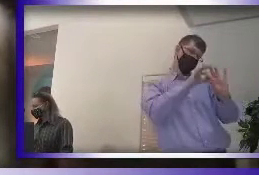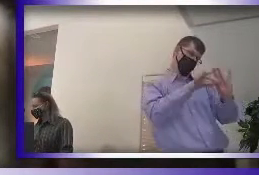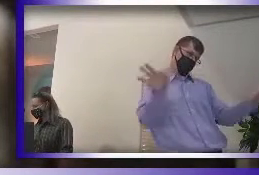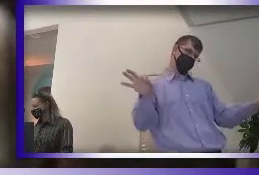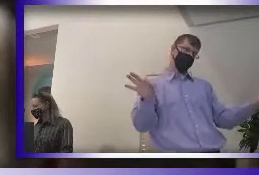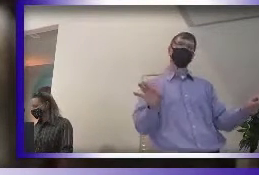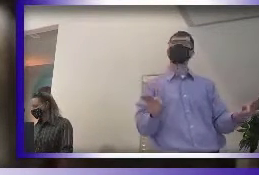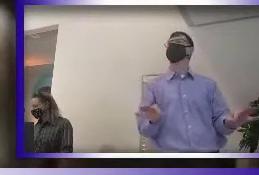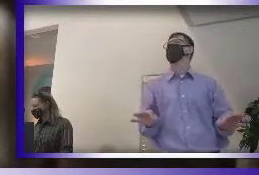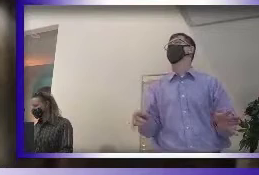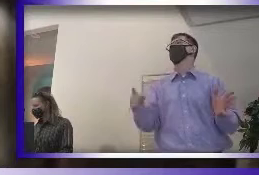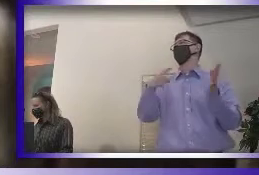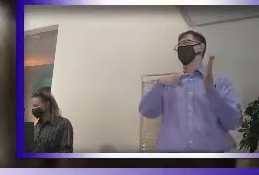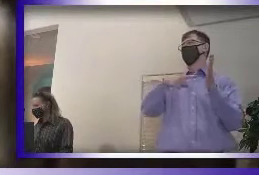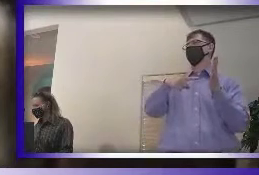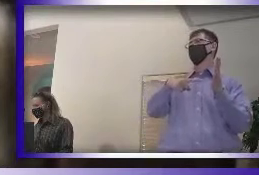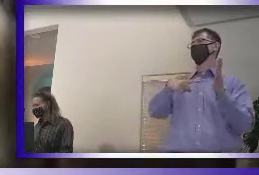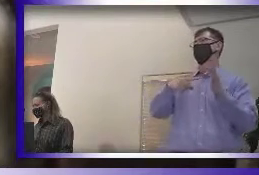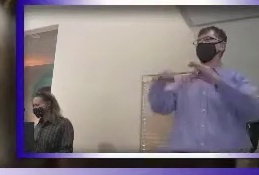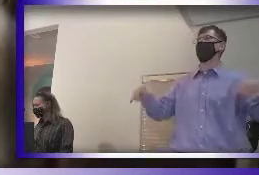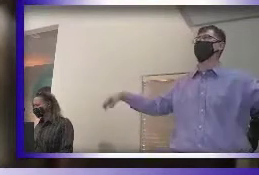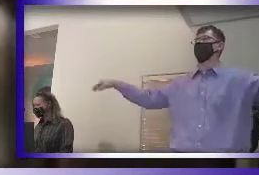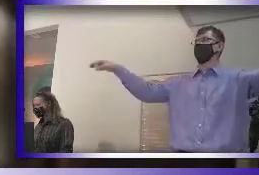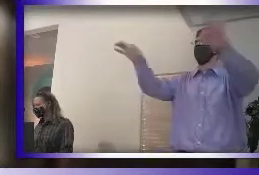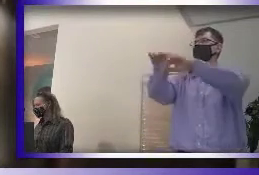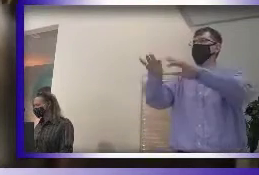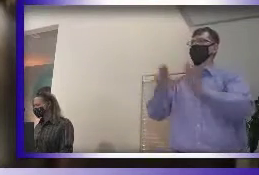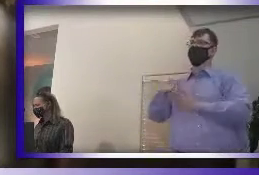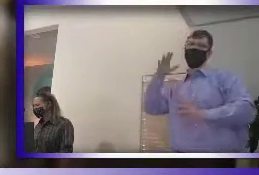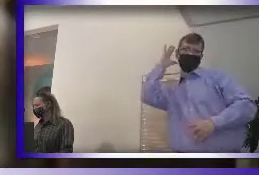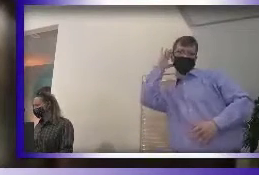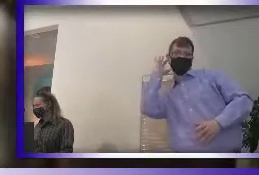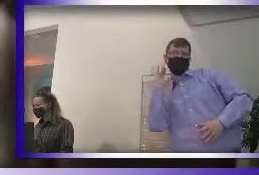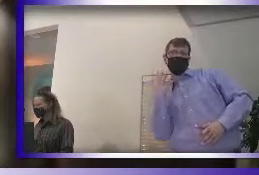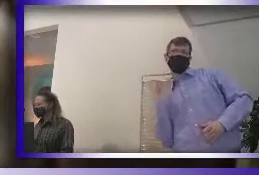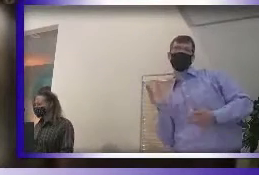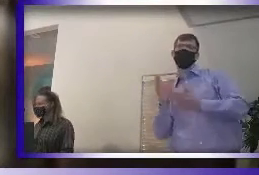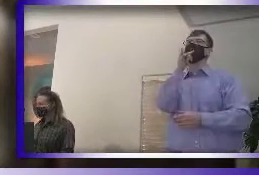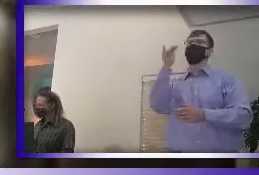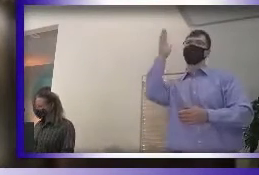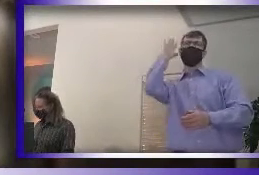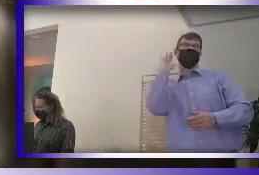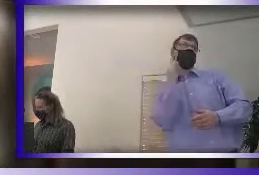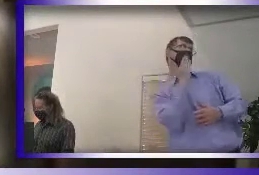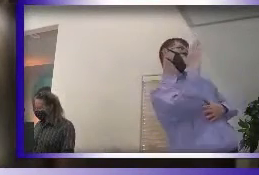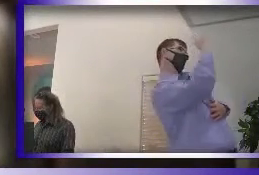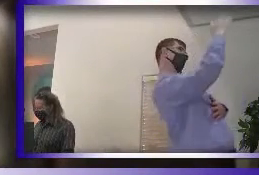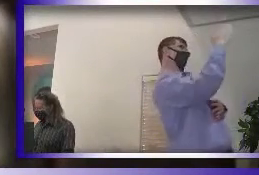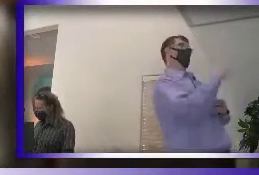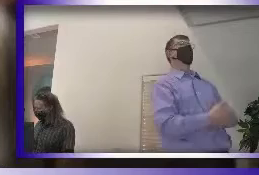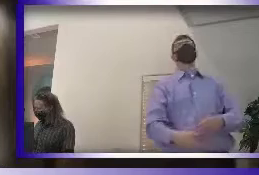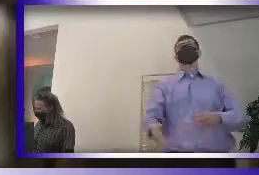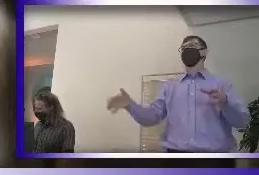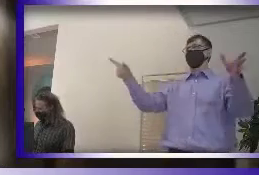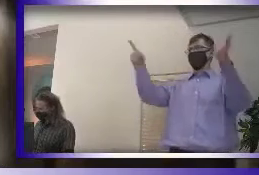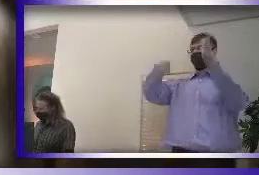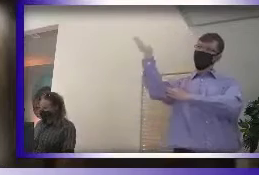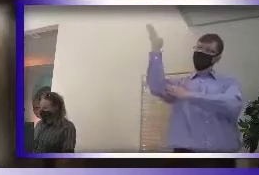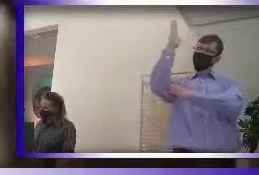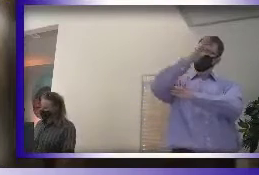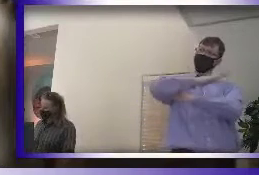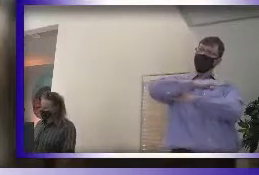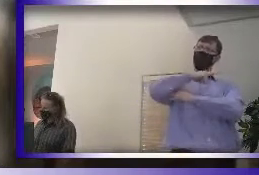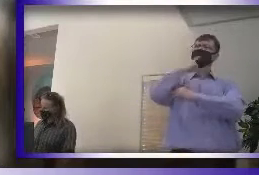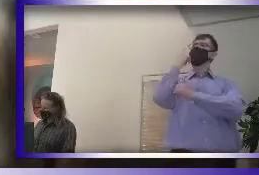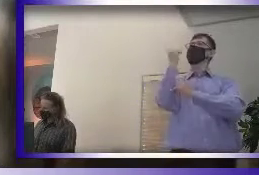middle of the night. It is the very energy that allows children to be born and flowers to bloom and the